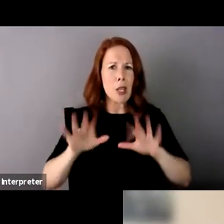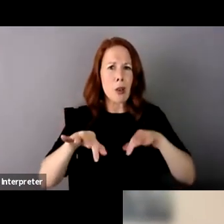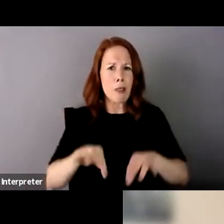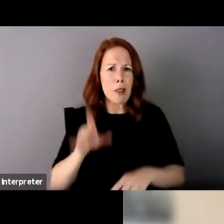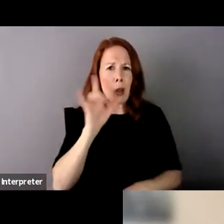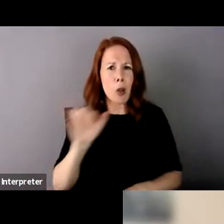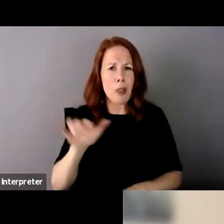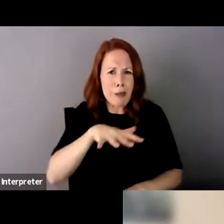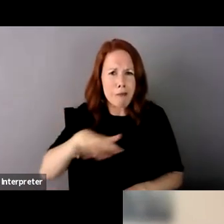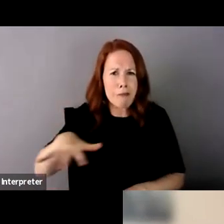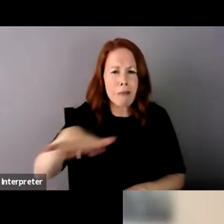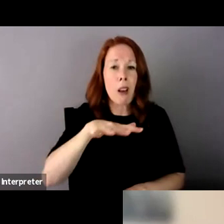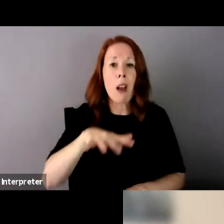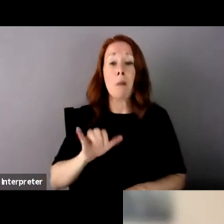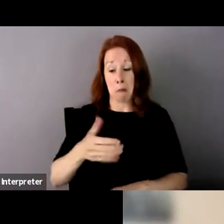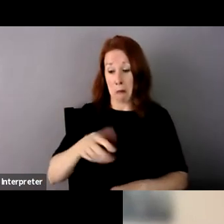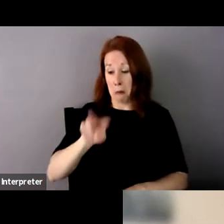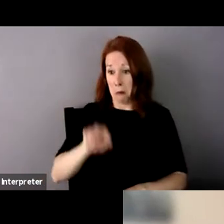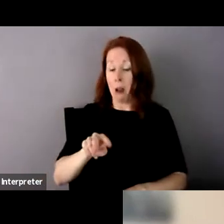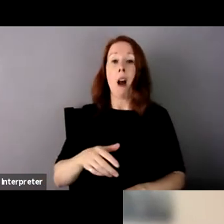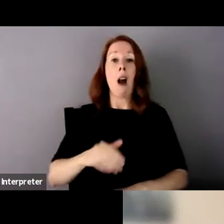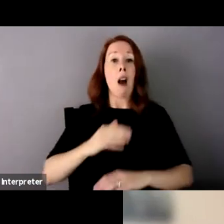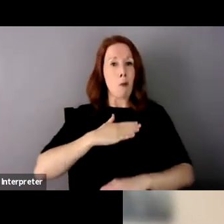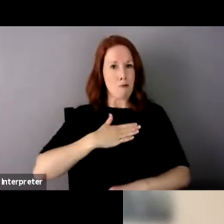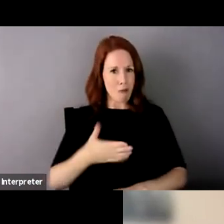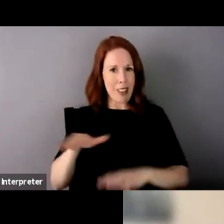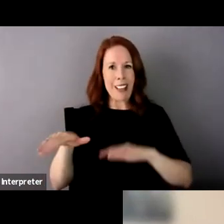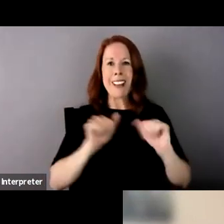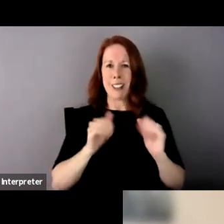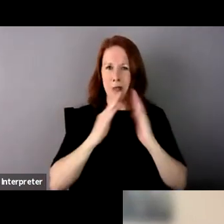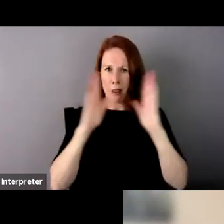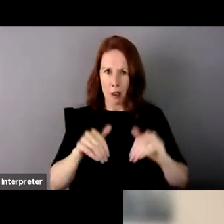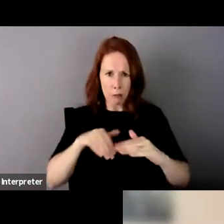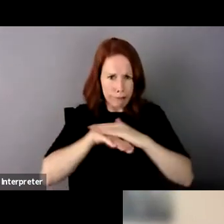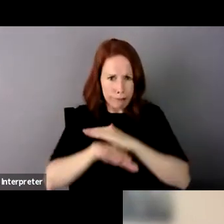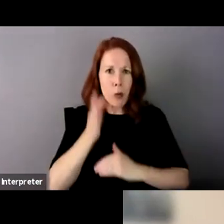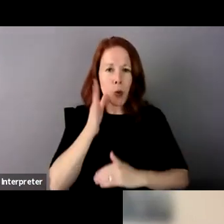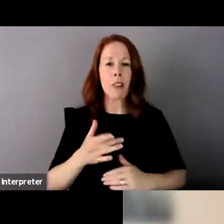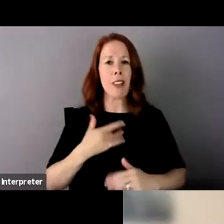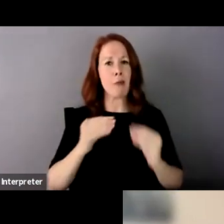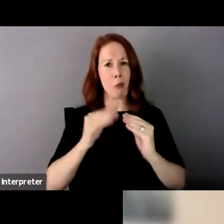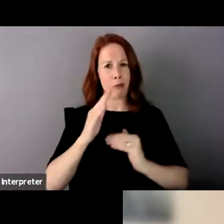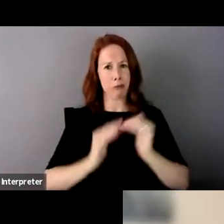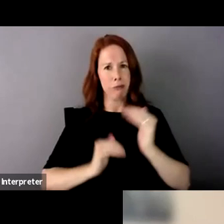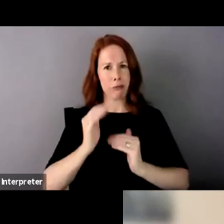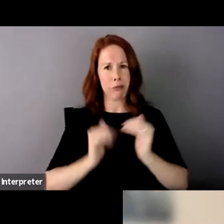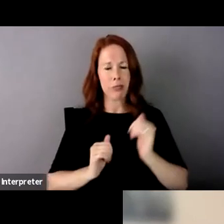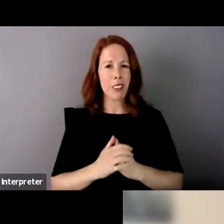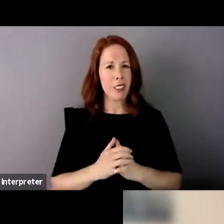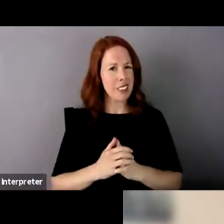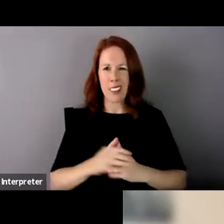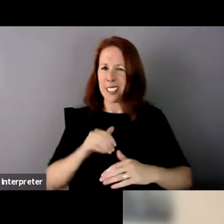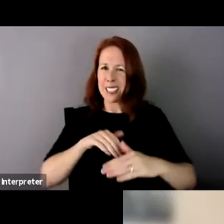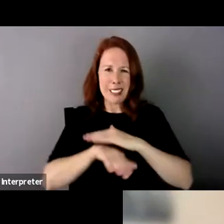puts you at ease so you're willing to leave the house and have these experiences. And unfortunately, when you don't have that